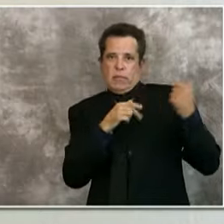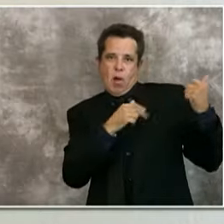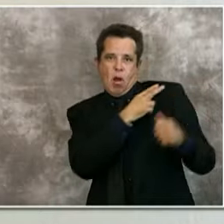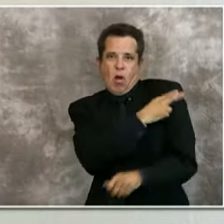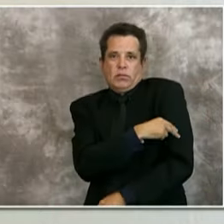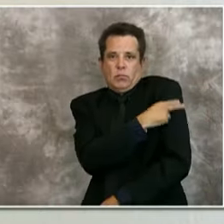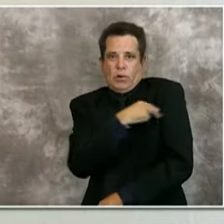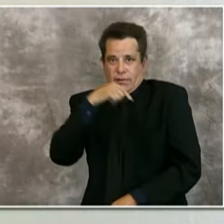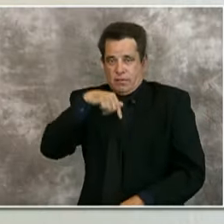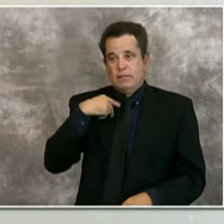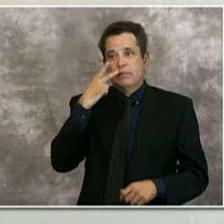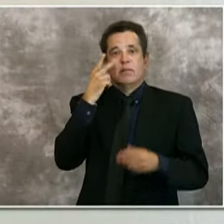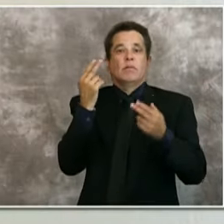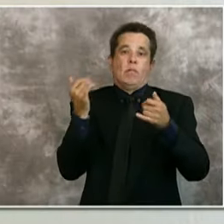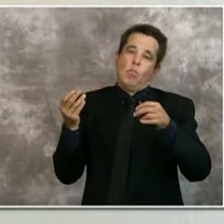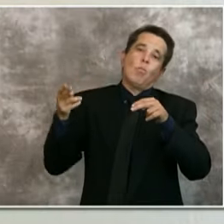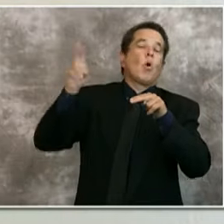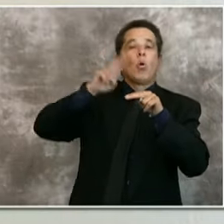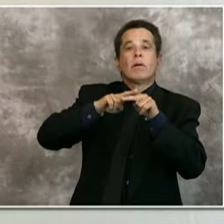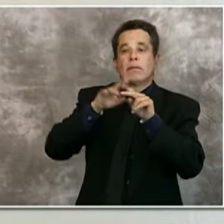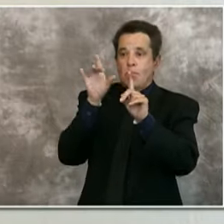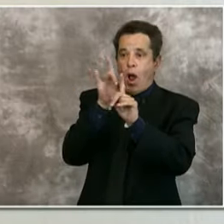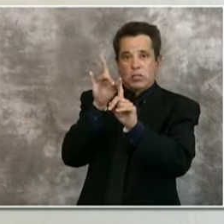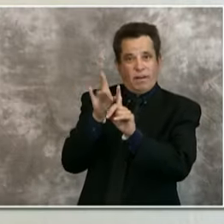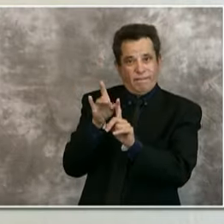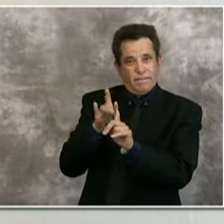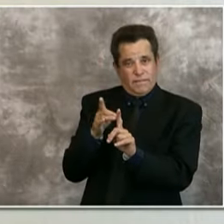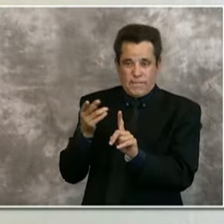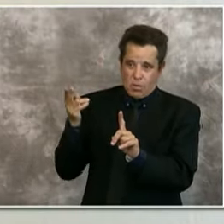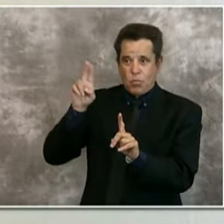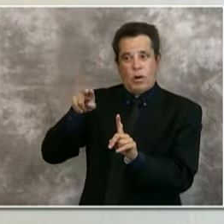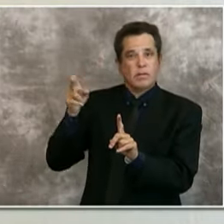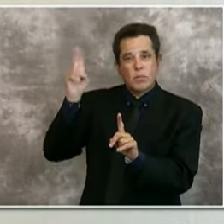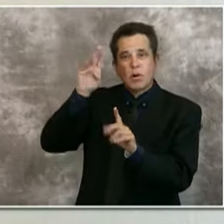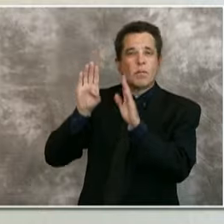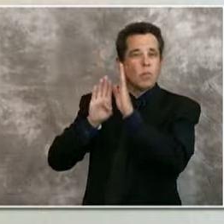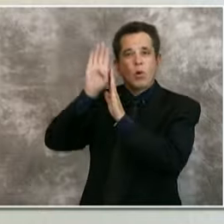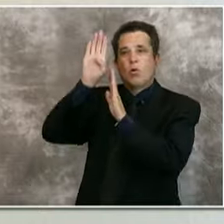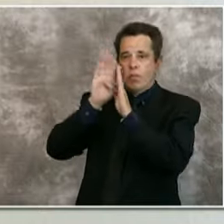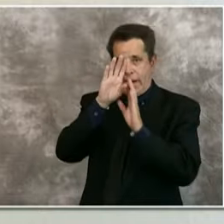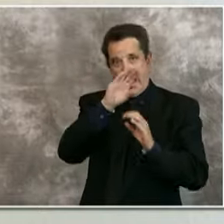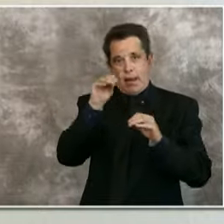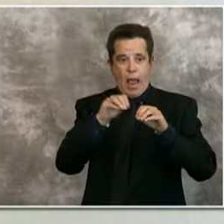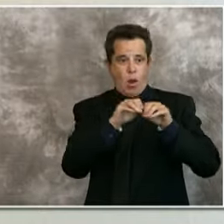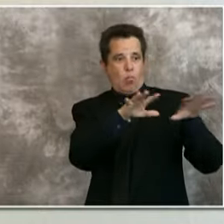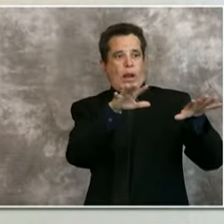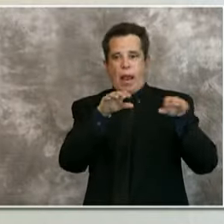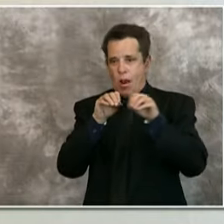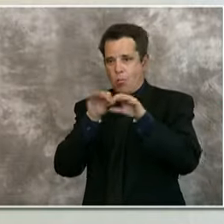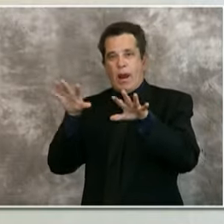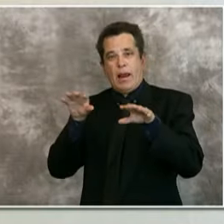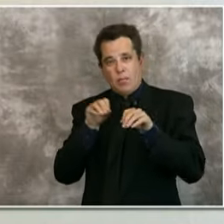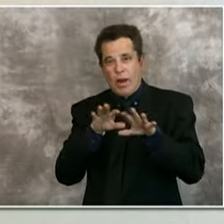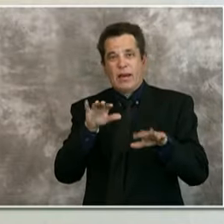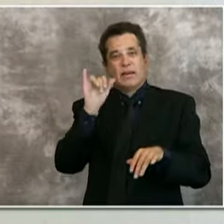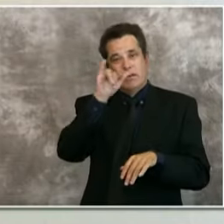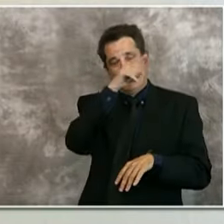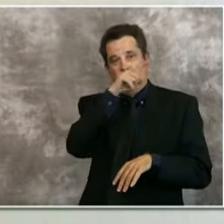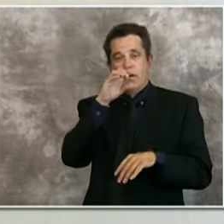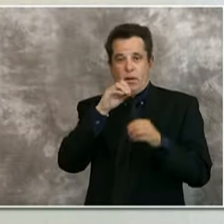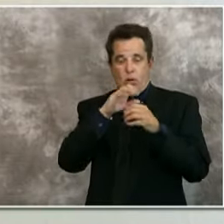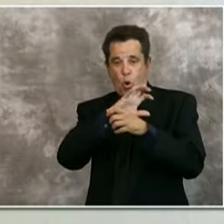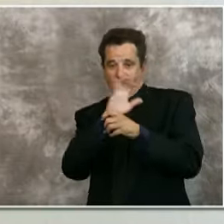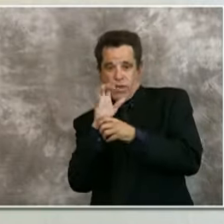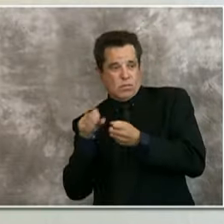cases, we've seen an increase in the percentage of positive, an increase in community outbreaks, and an increase in COVID